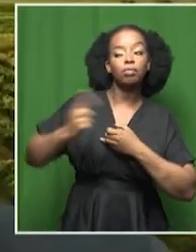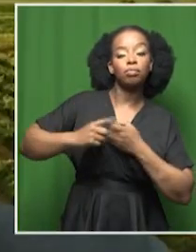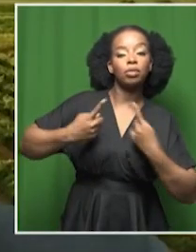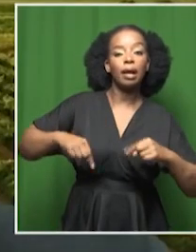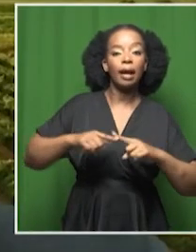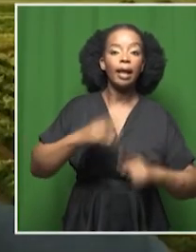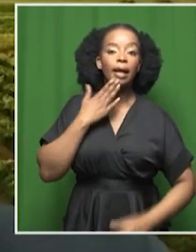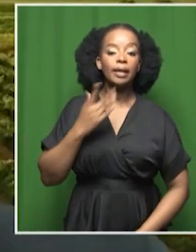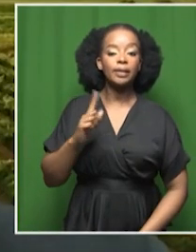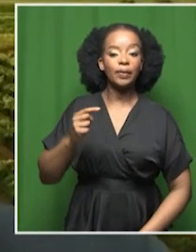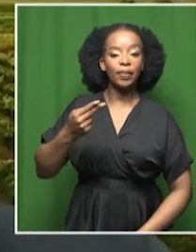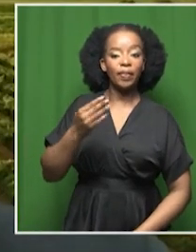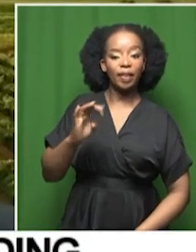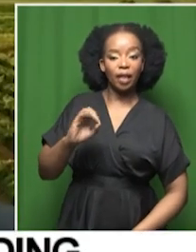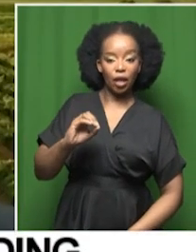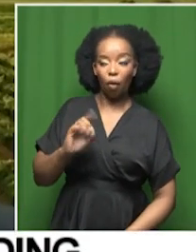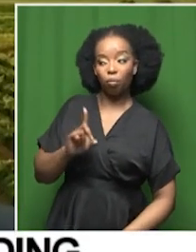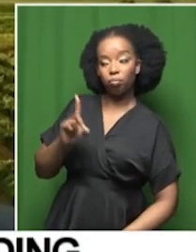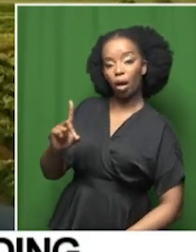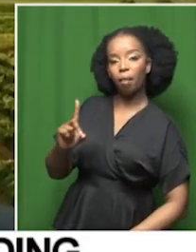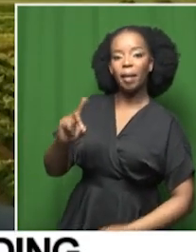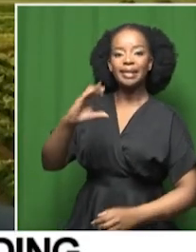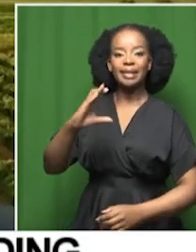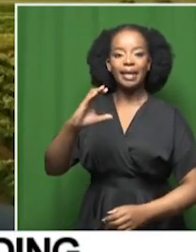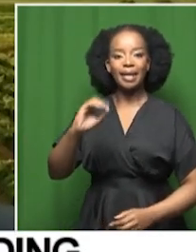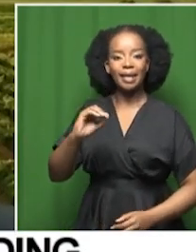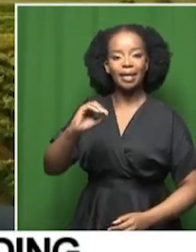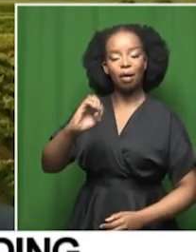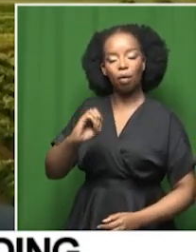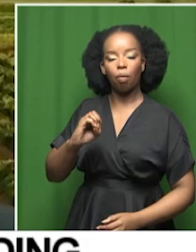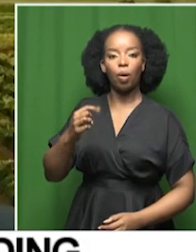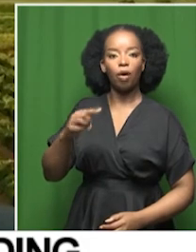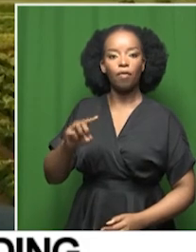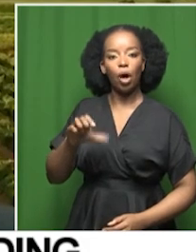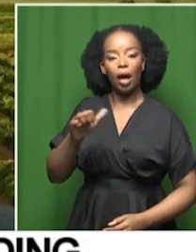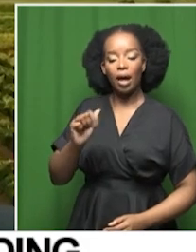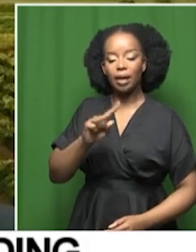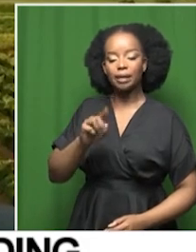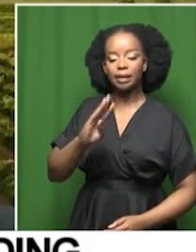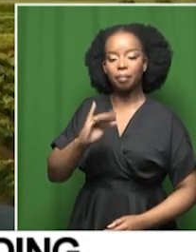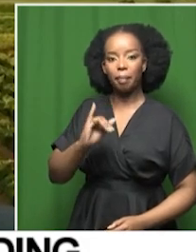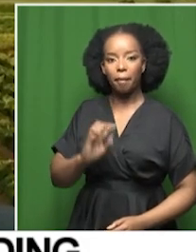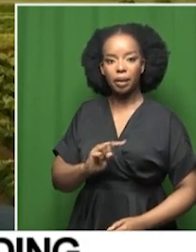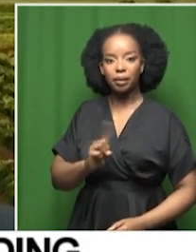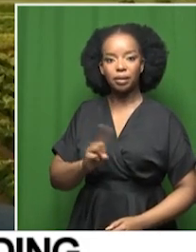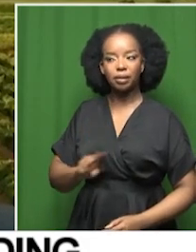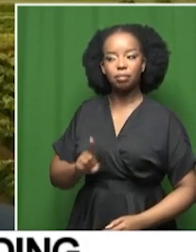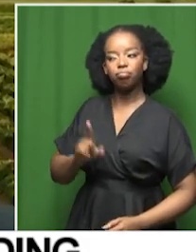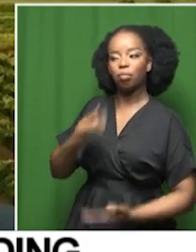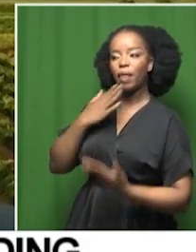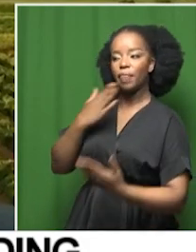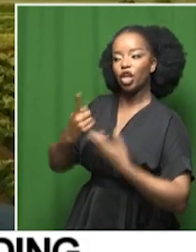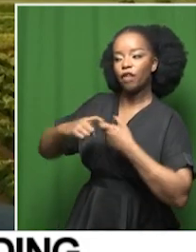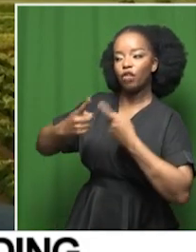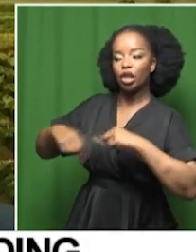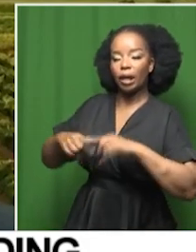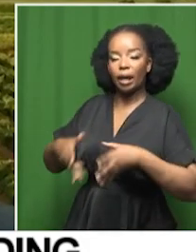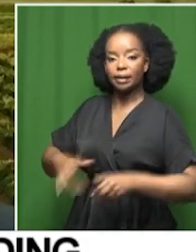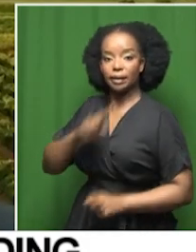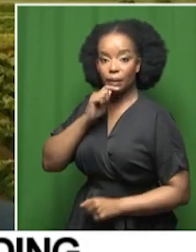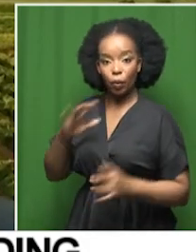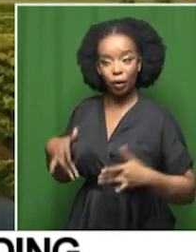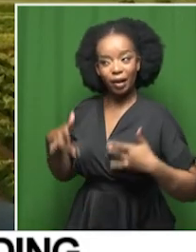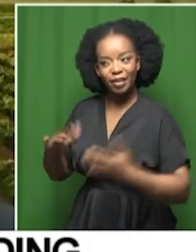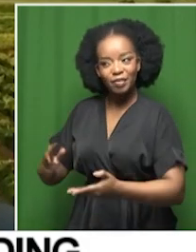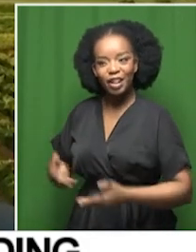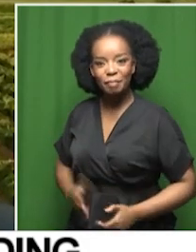CEO of the Agricultural Business Chamber, Agbiz. Theo, thanks so much for speaking to us. Welcome to Morning Live. Thank